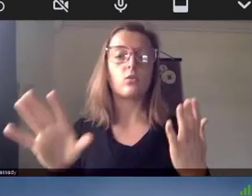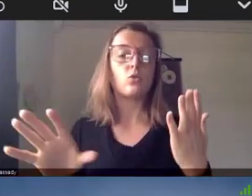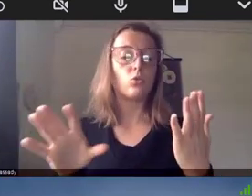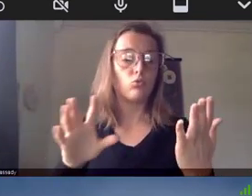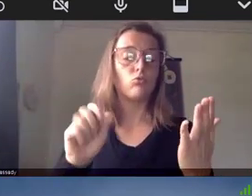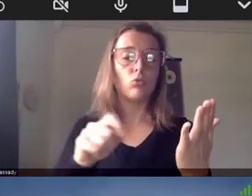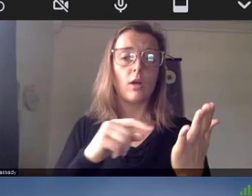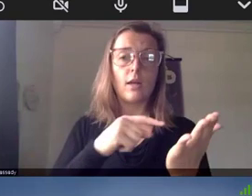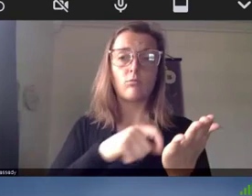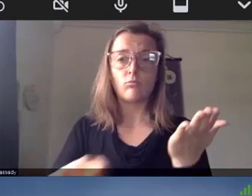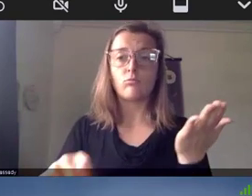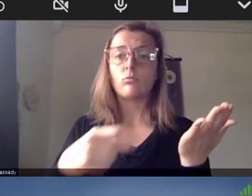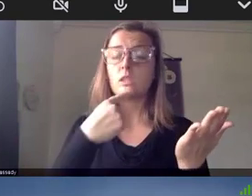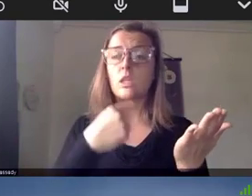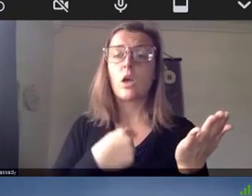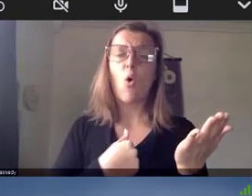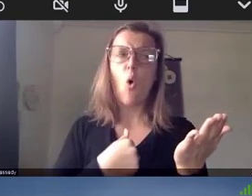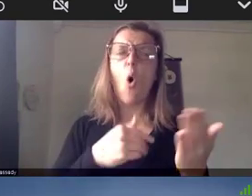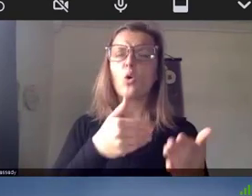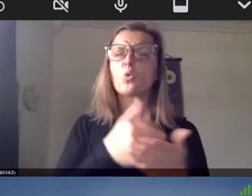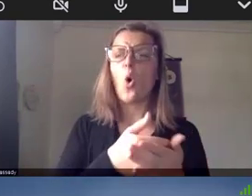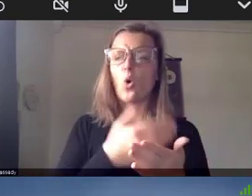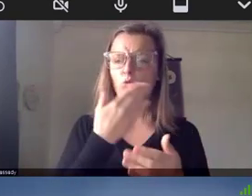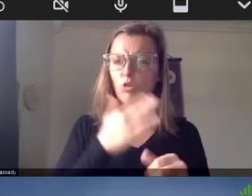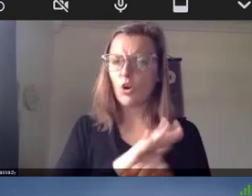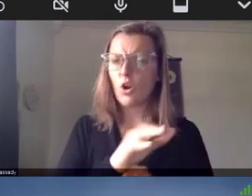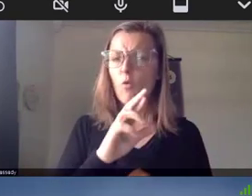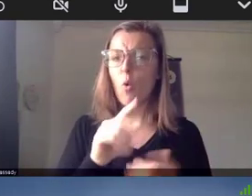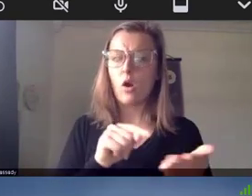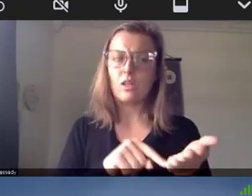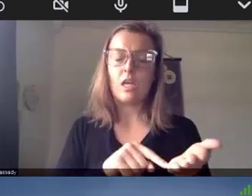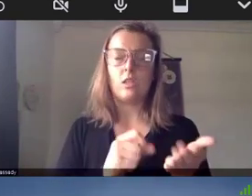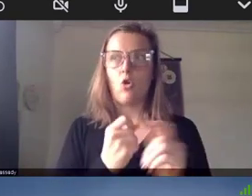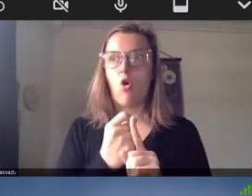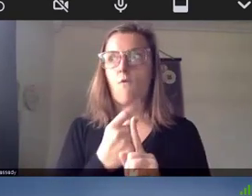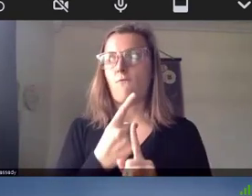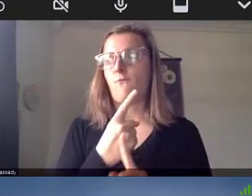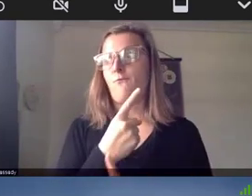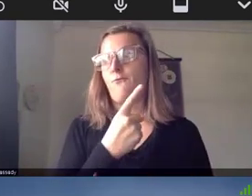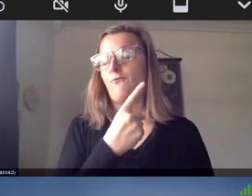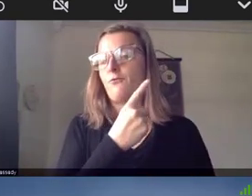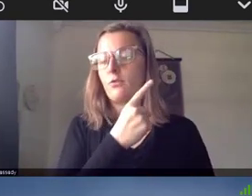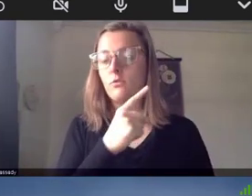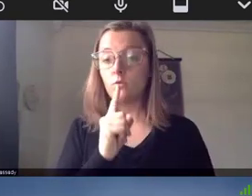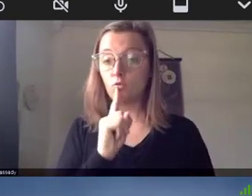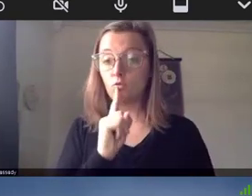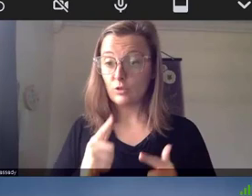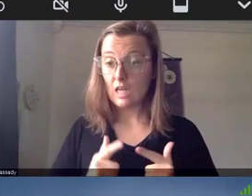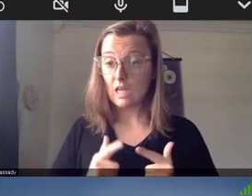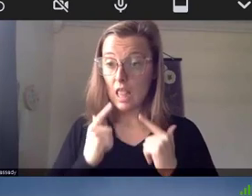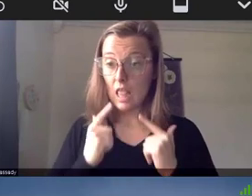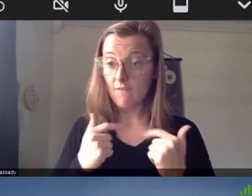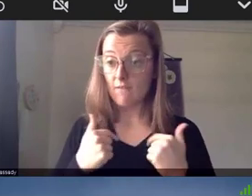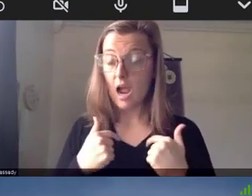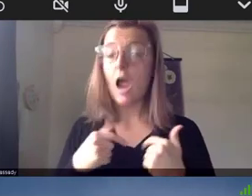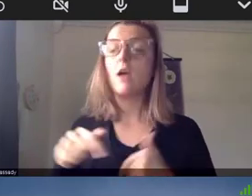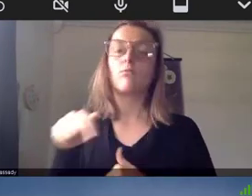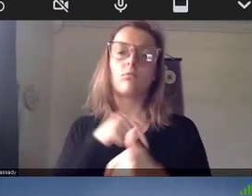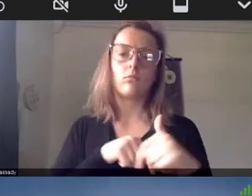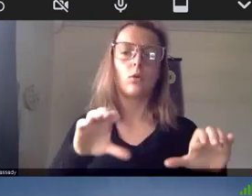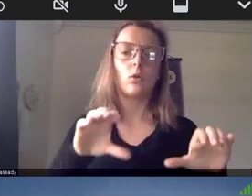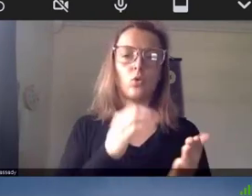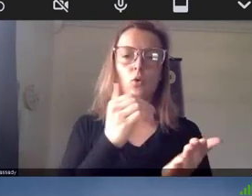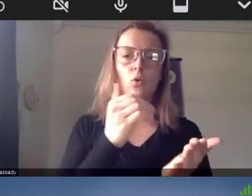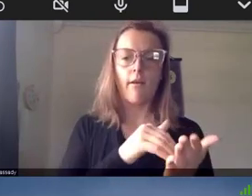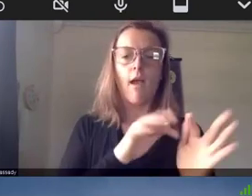really far apart. And if I had, you know, if I was doing this in real life, I would iterate to get to a place where they converged. But